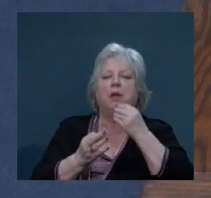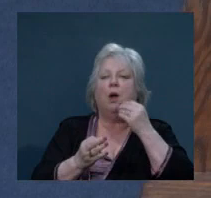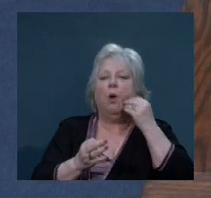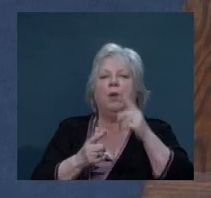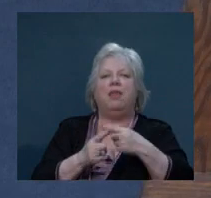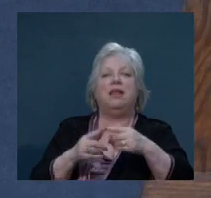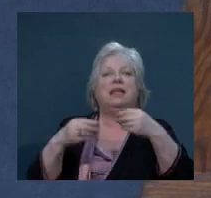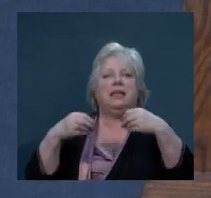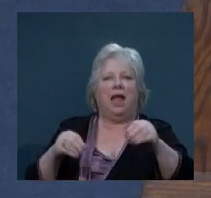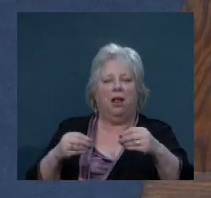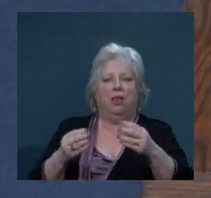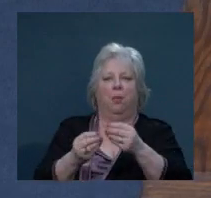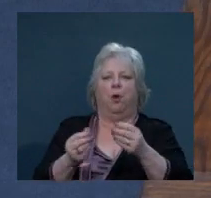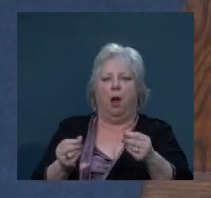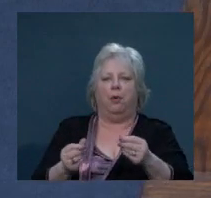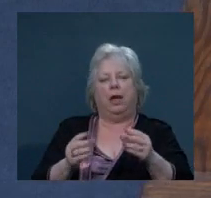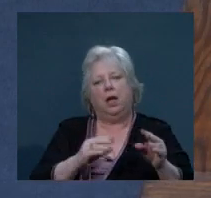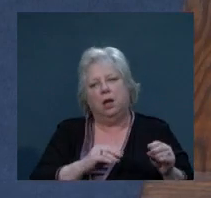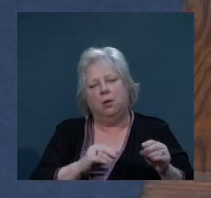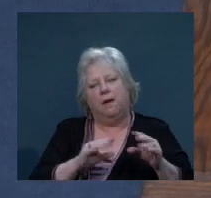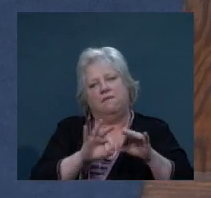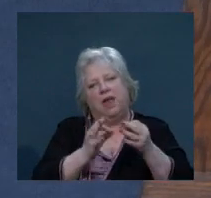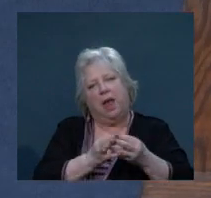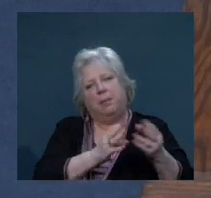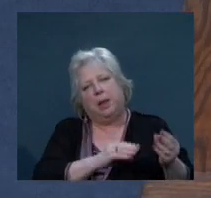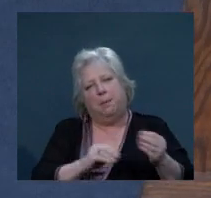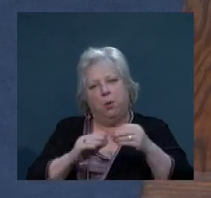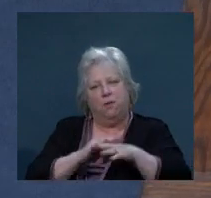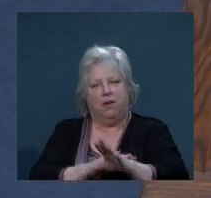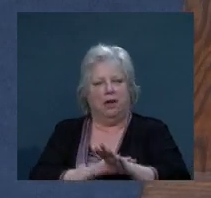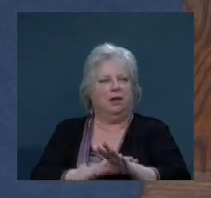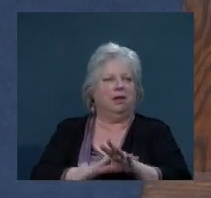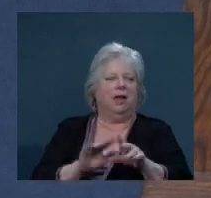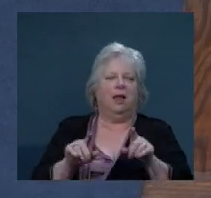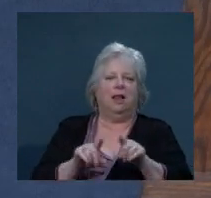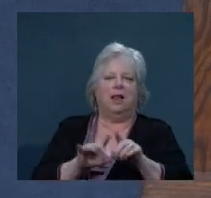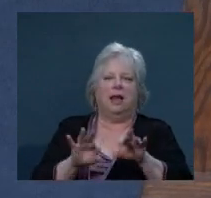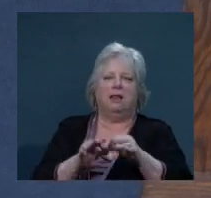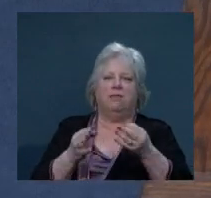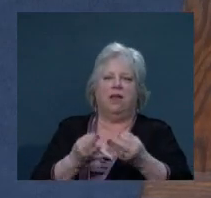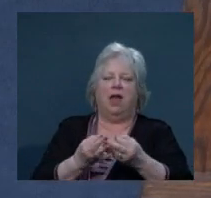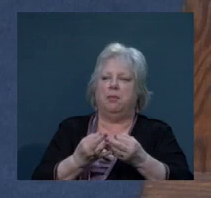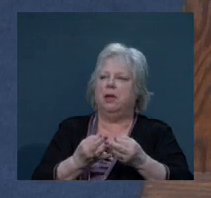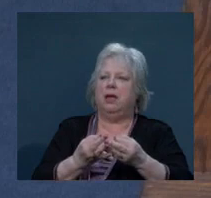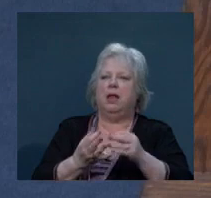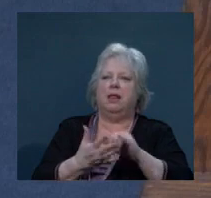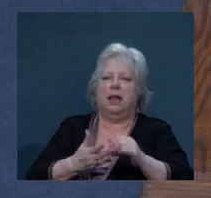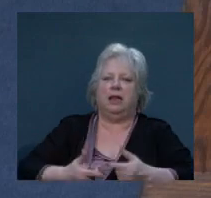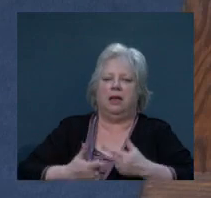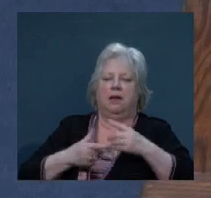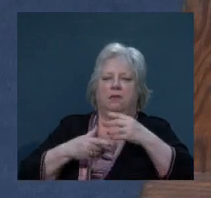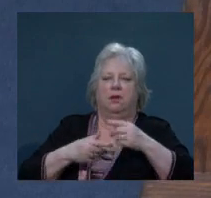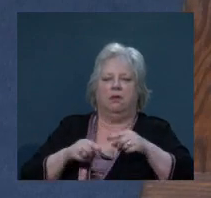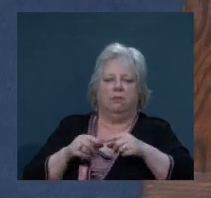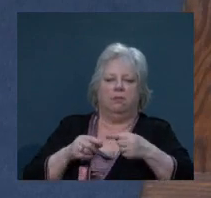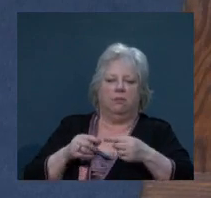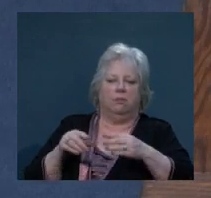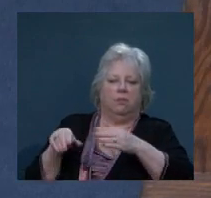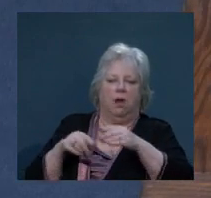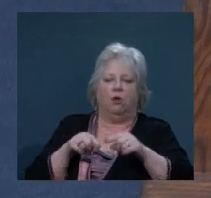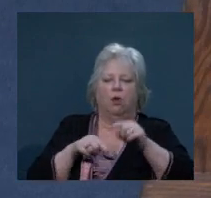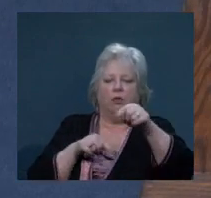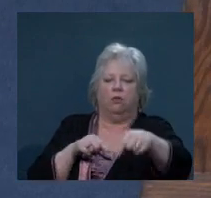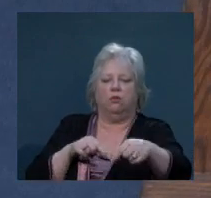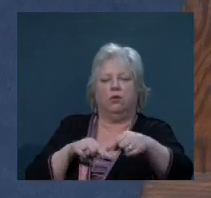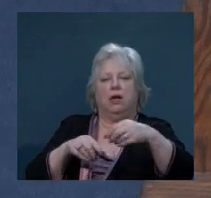property and get a family in there. Like the family is across the street in that first house